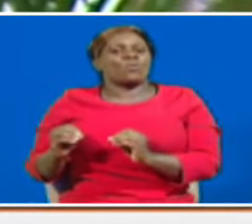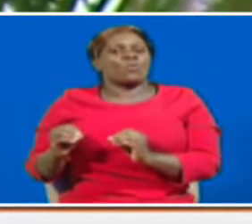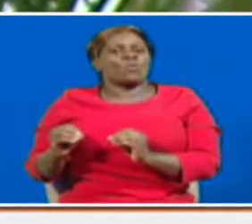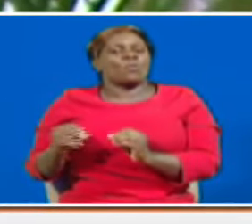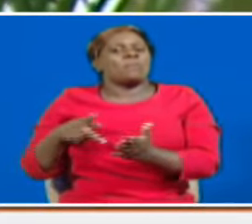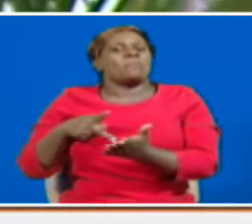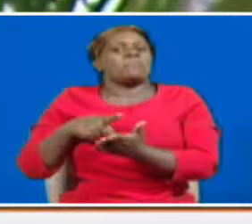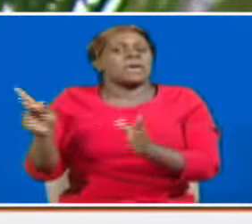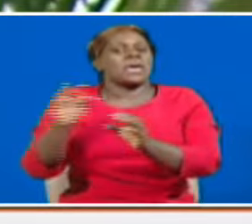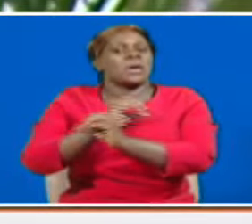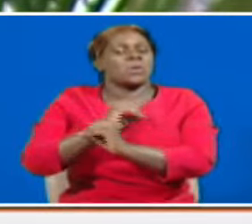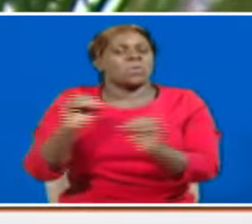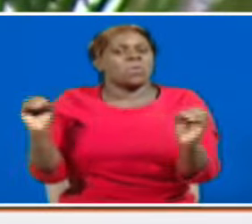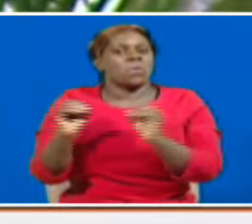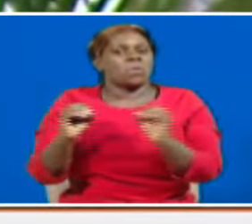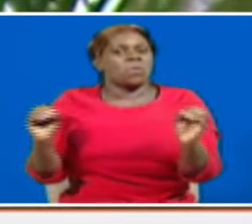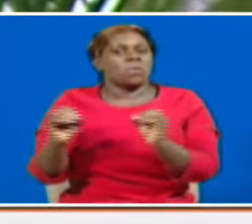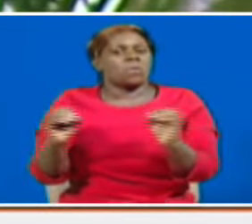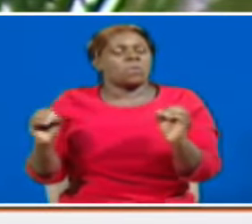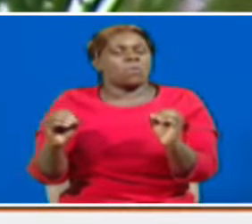Hawakuwa wanalipa hii.